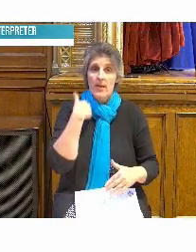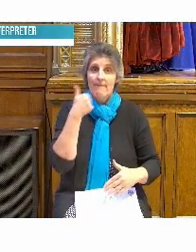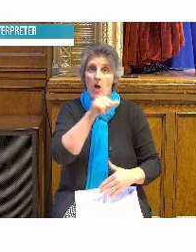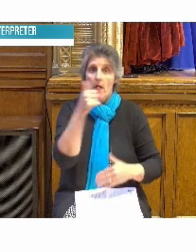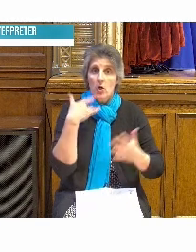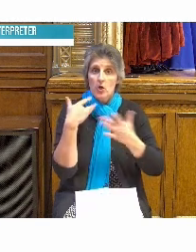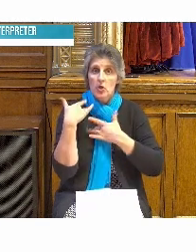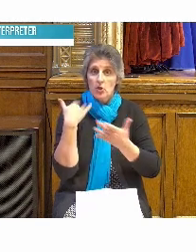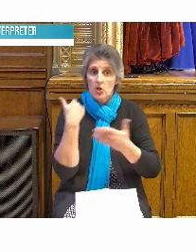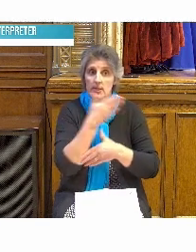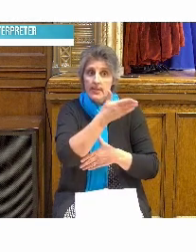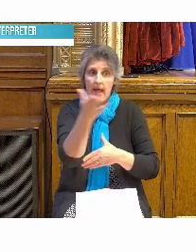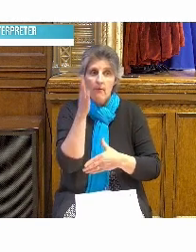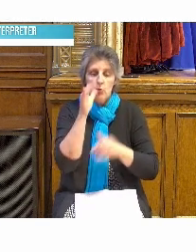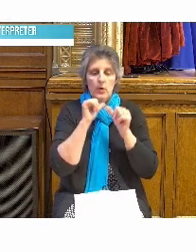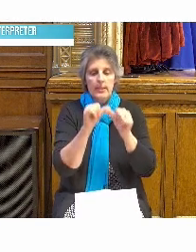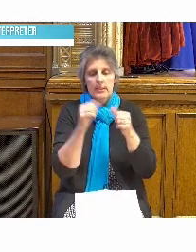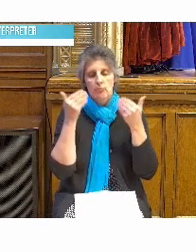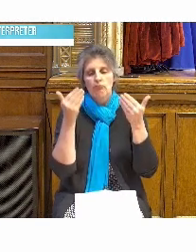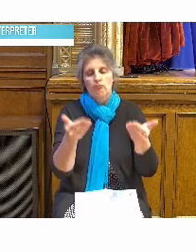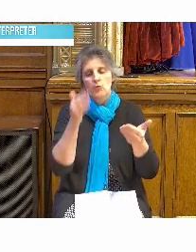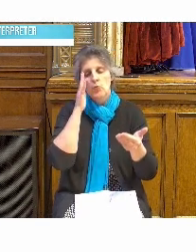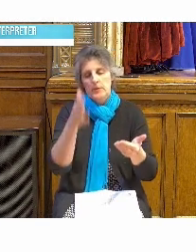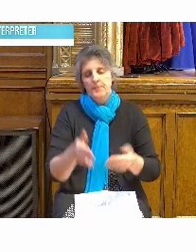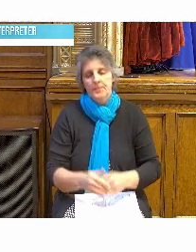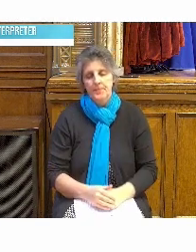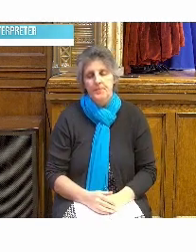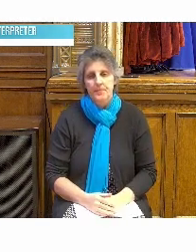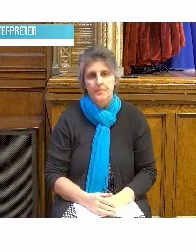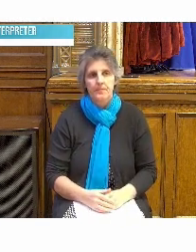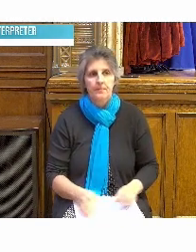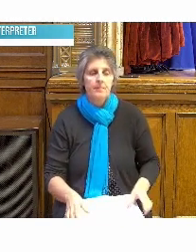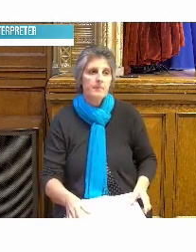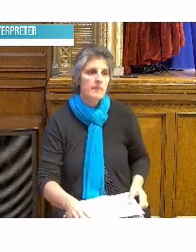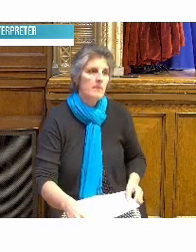concerns about, we'll continue to move forward.